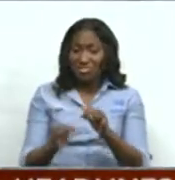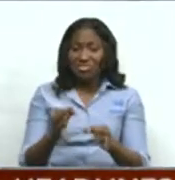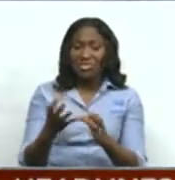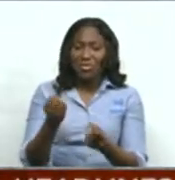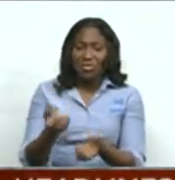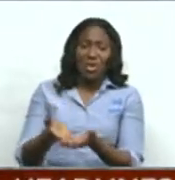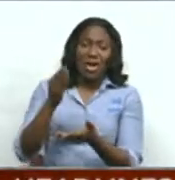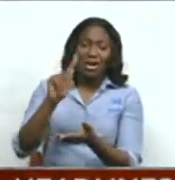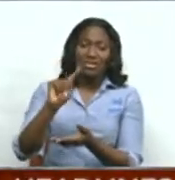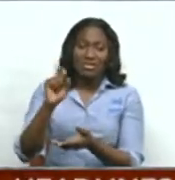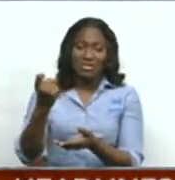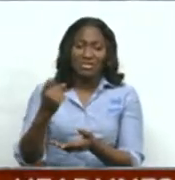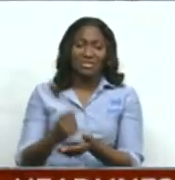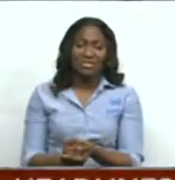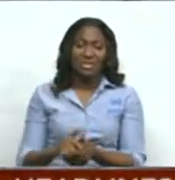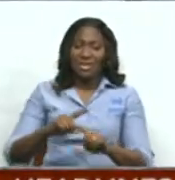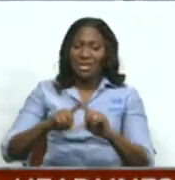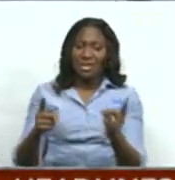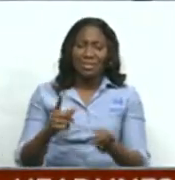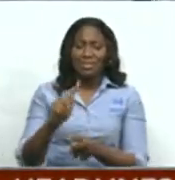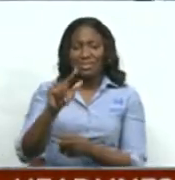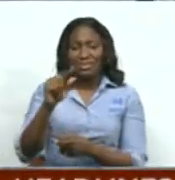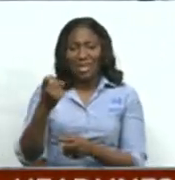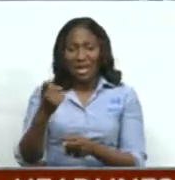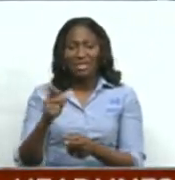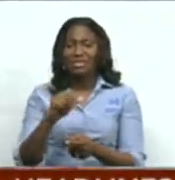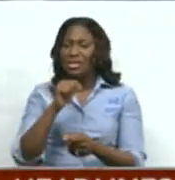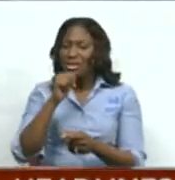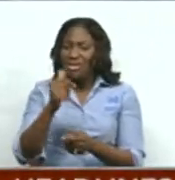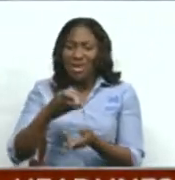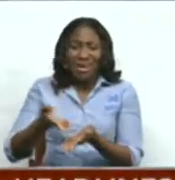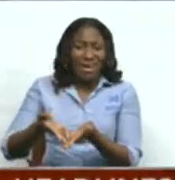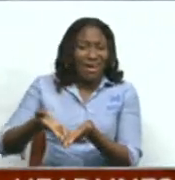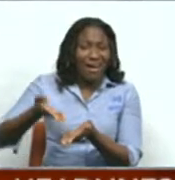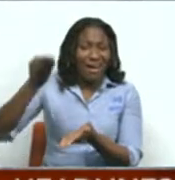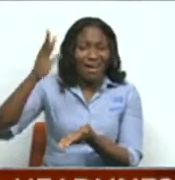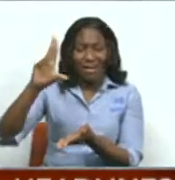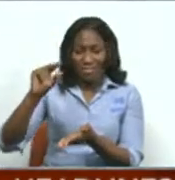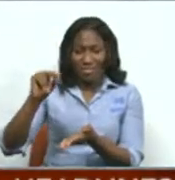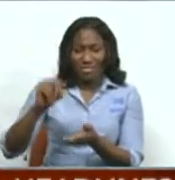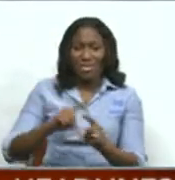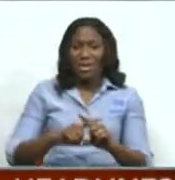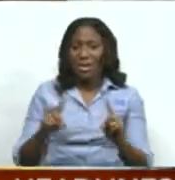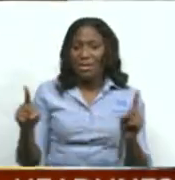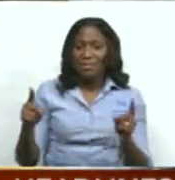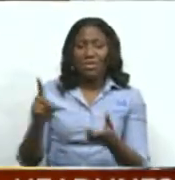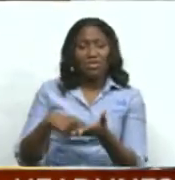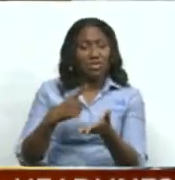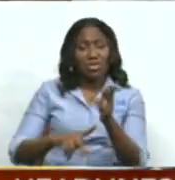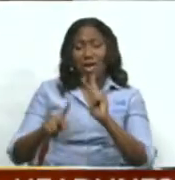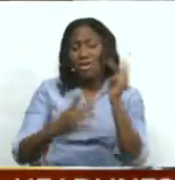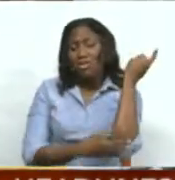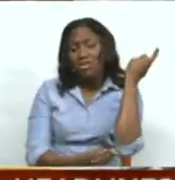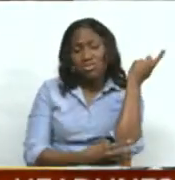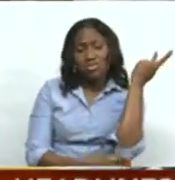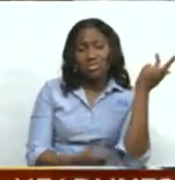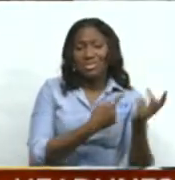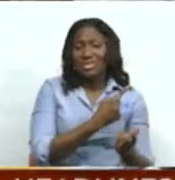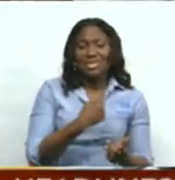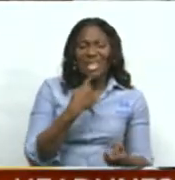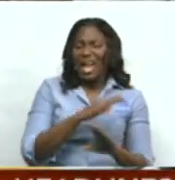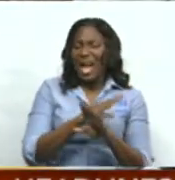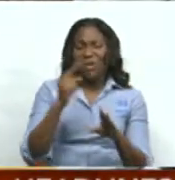tax. Not a higher tax, but a tax that they could afford to pay. But if they're making money, they can't pay anything. No, I don't think so.